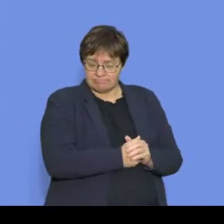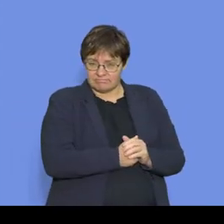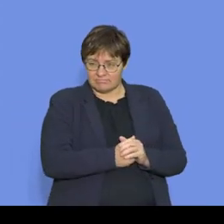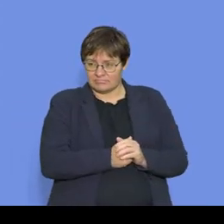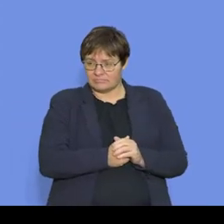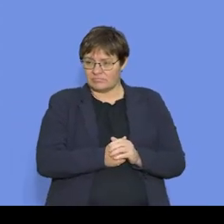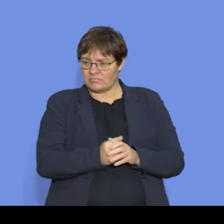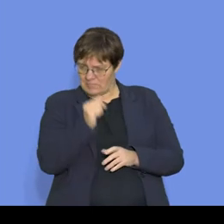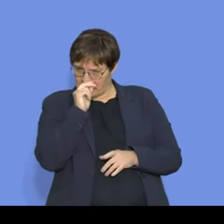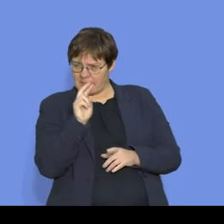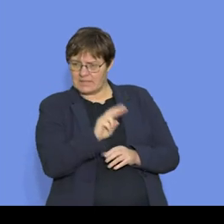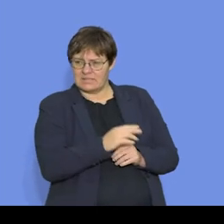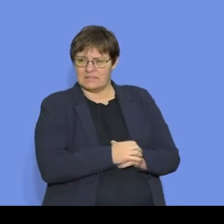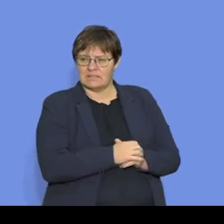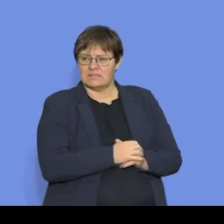can see